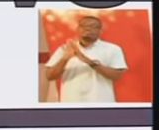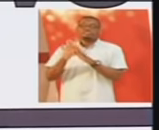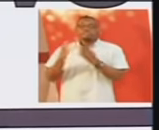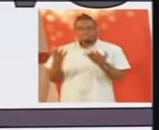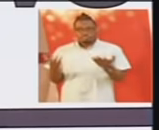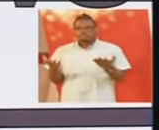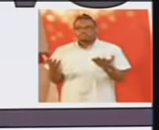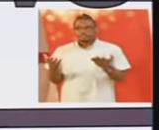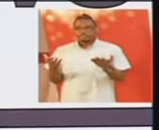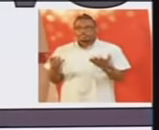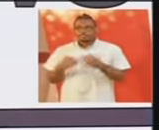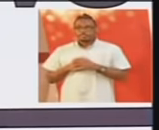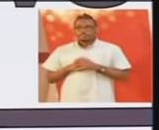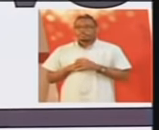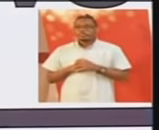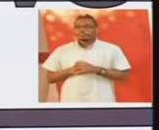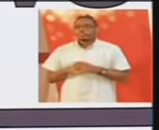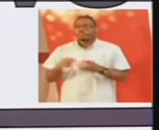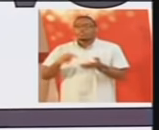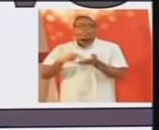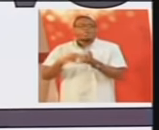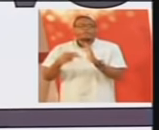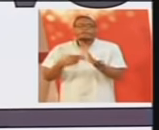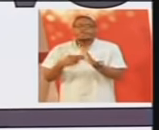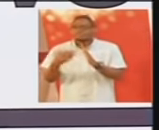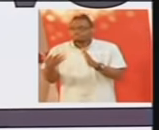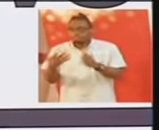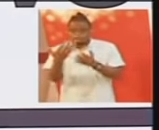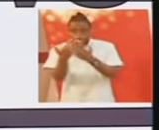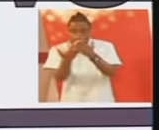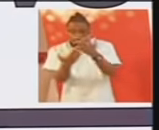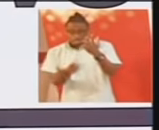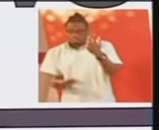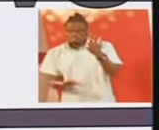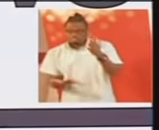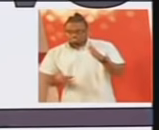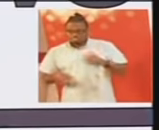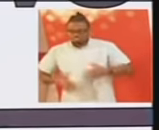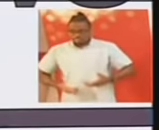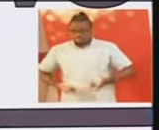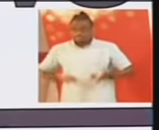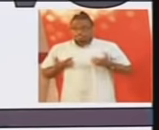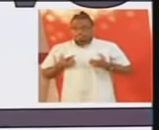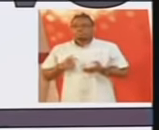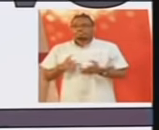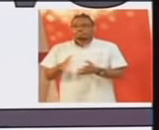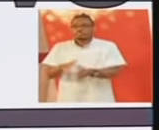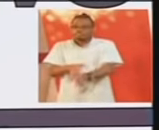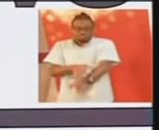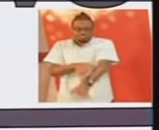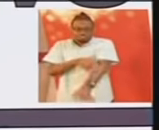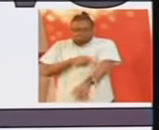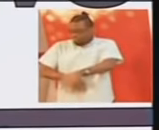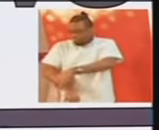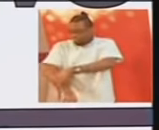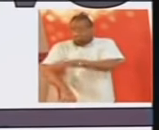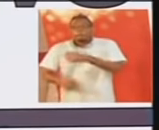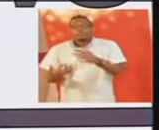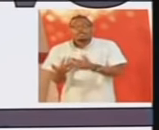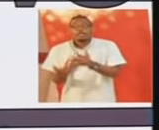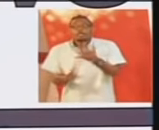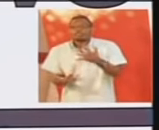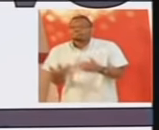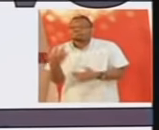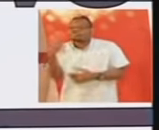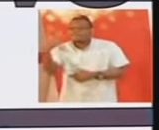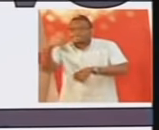complications. What that means is that the blood that usually flows quite well through all of your blood vessels is 3